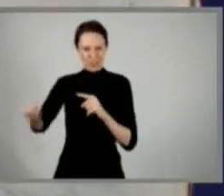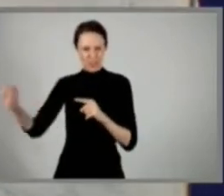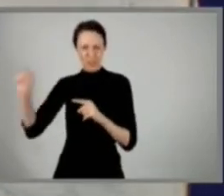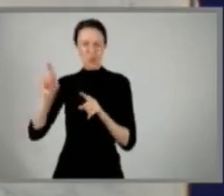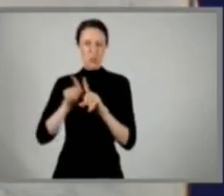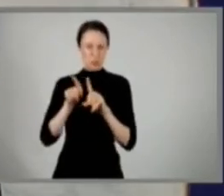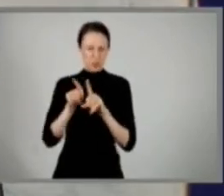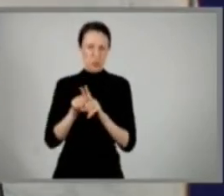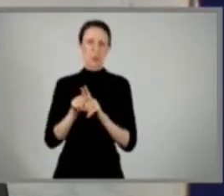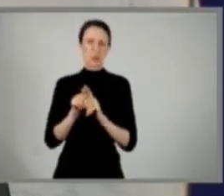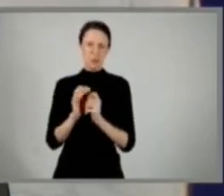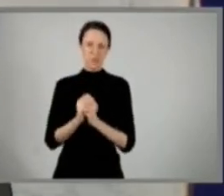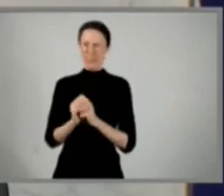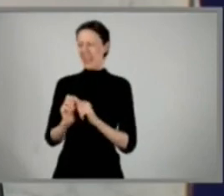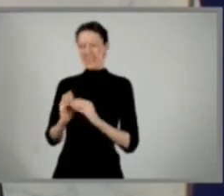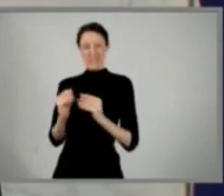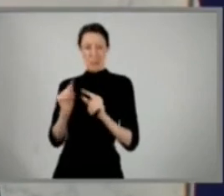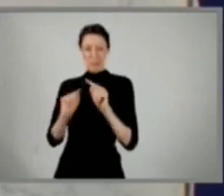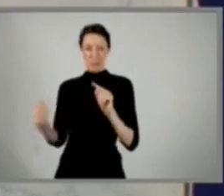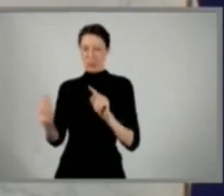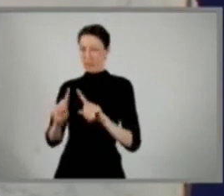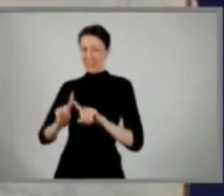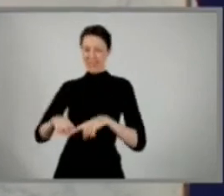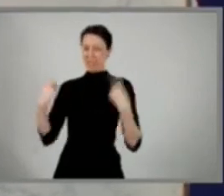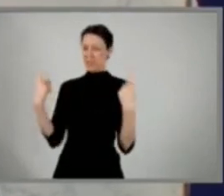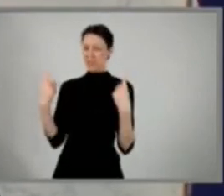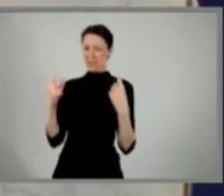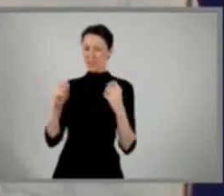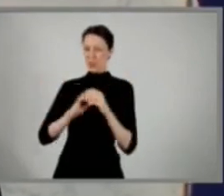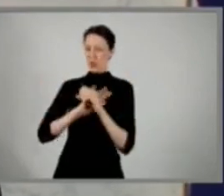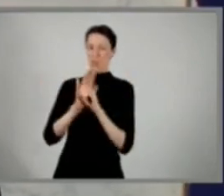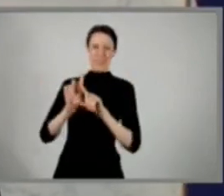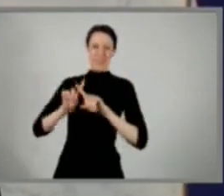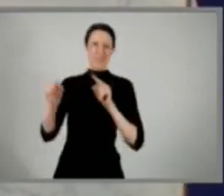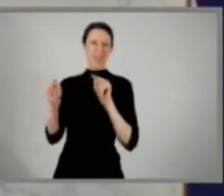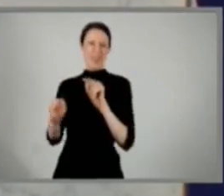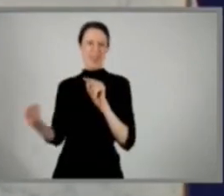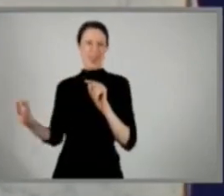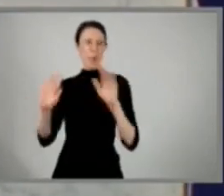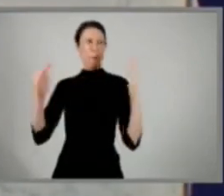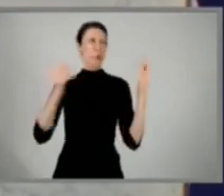world. So it remains on our sights, and so we're not ruling anything out into